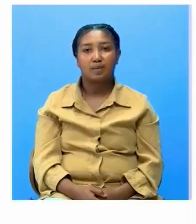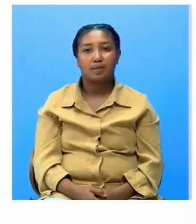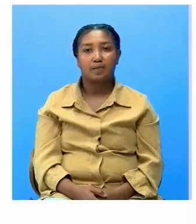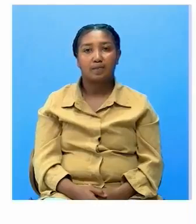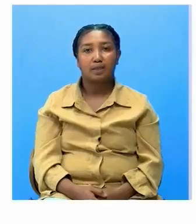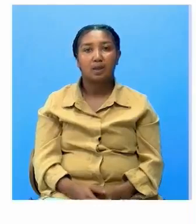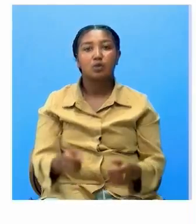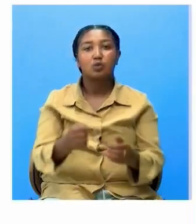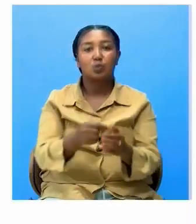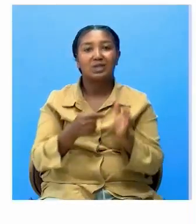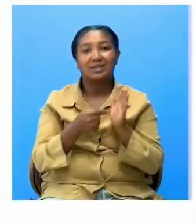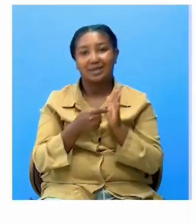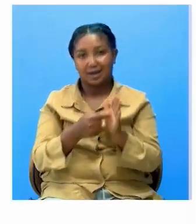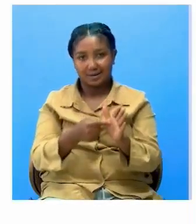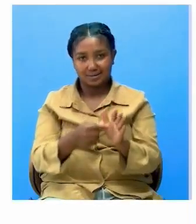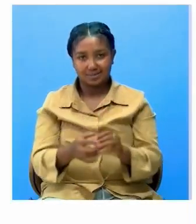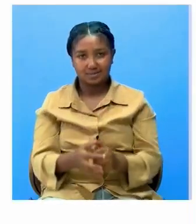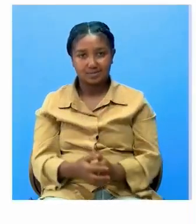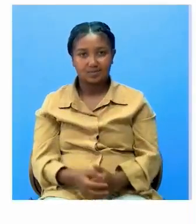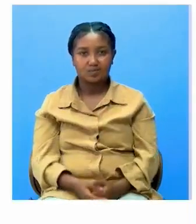to indicate